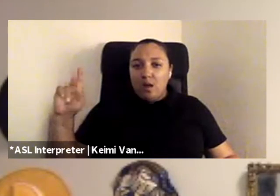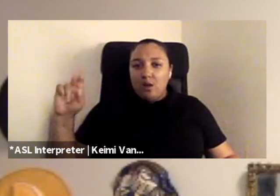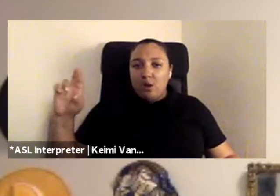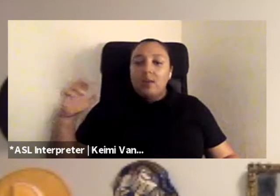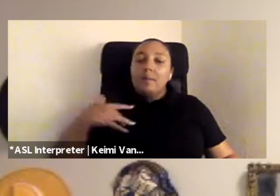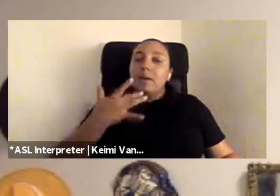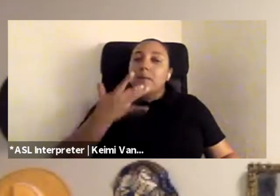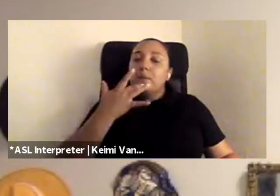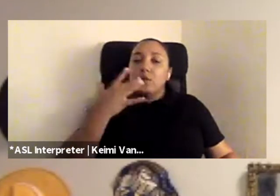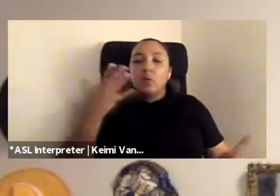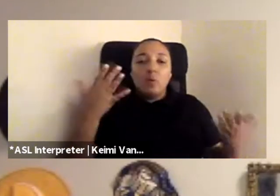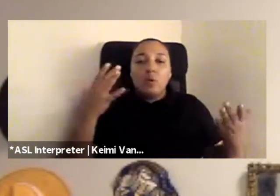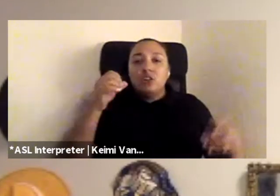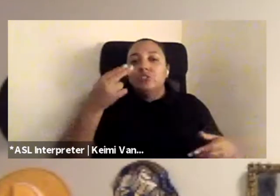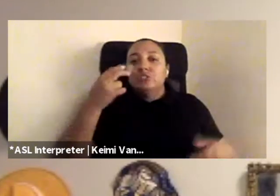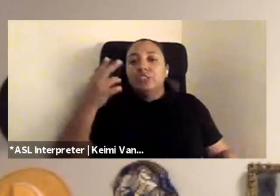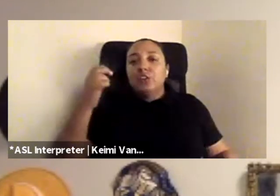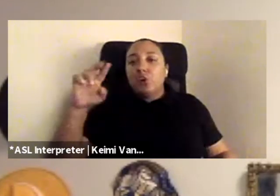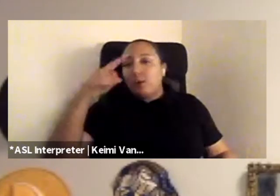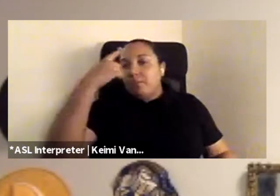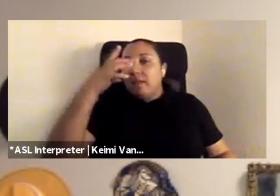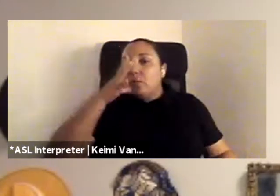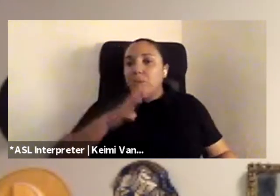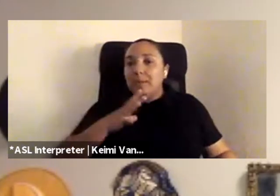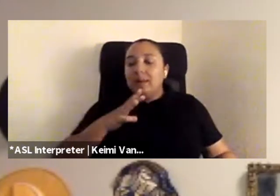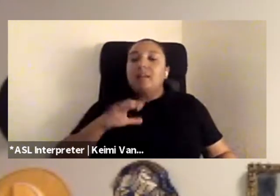Black woman, non-disabled, cisgendered,